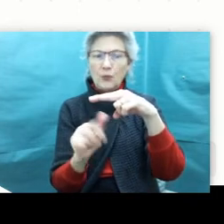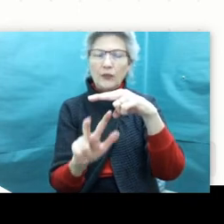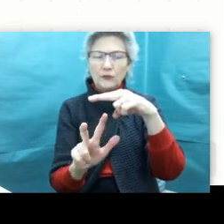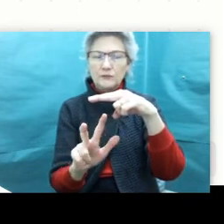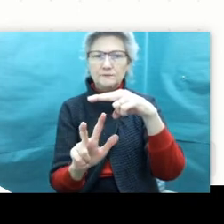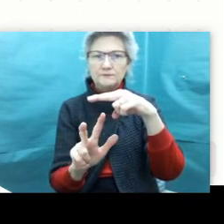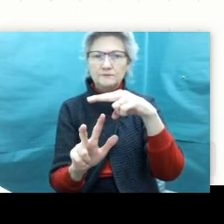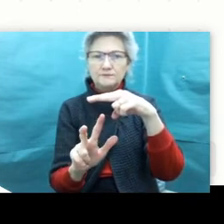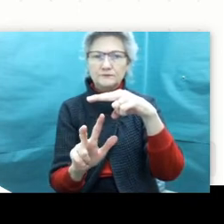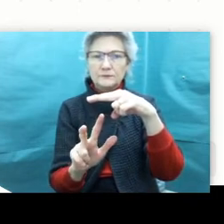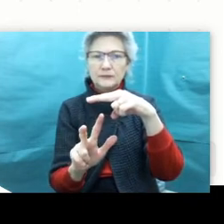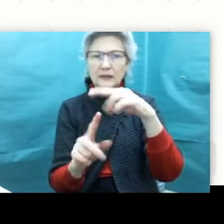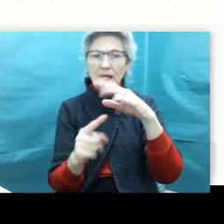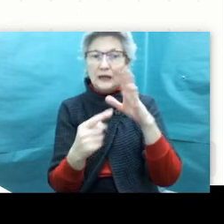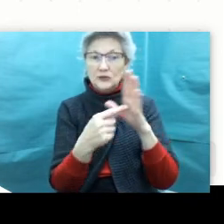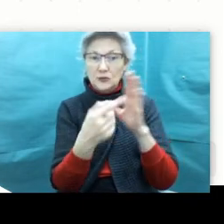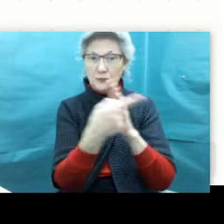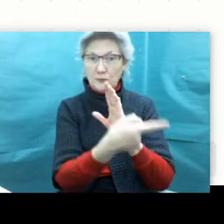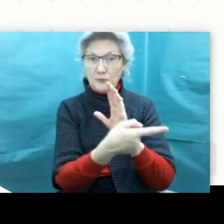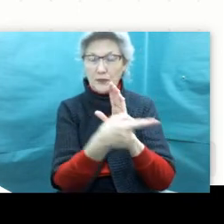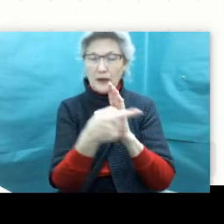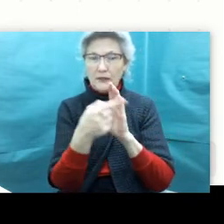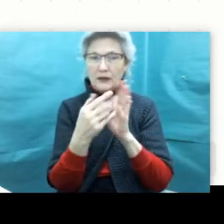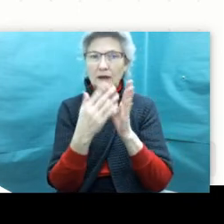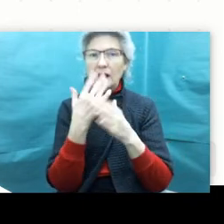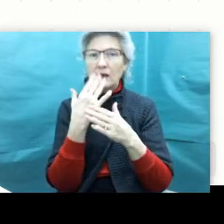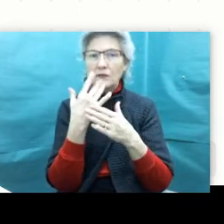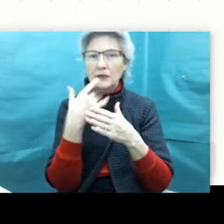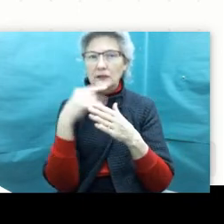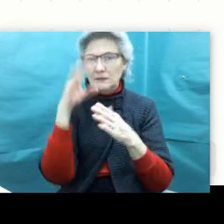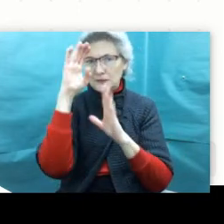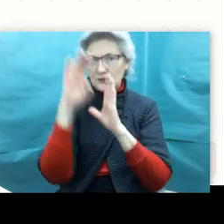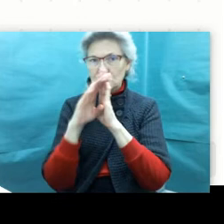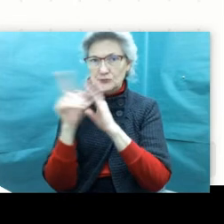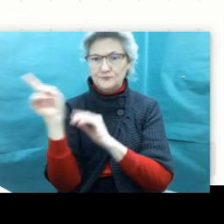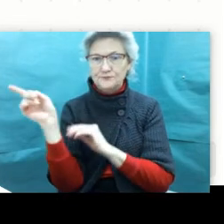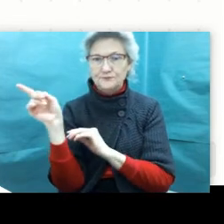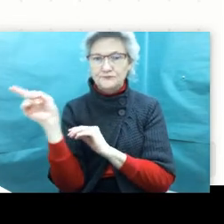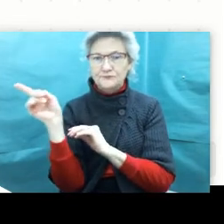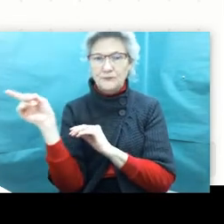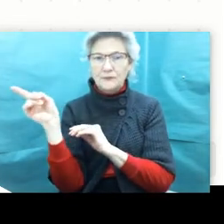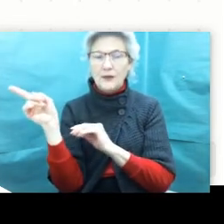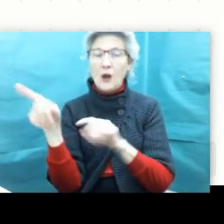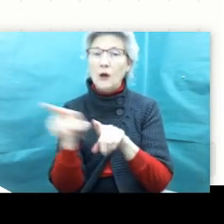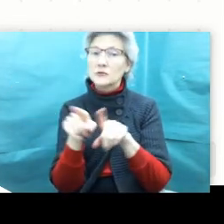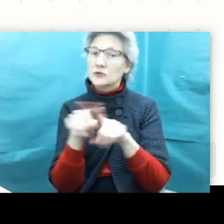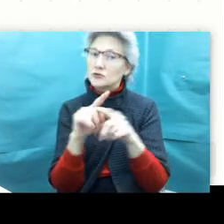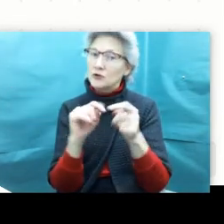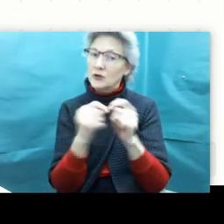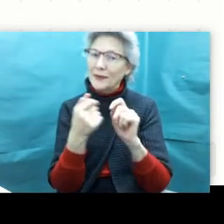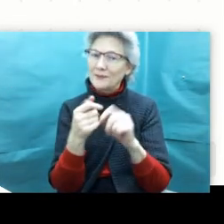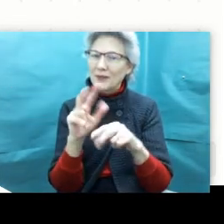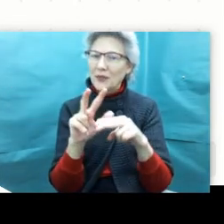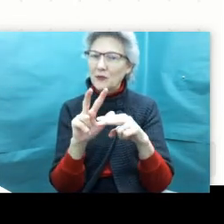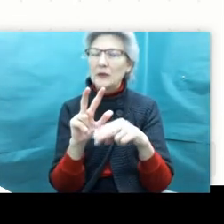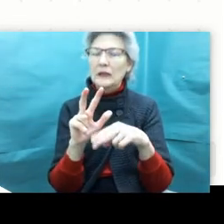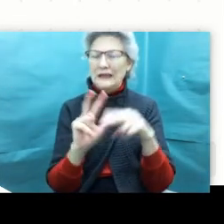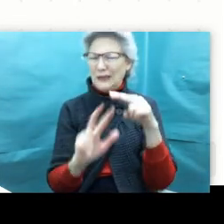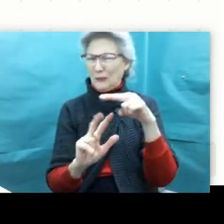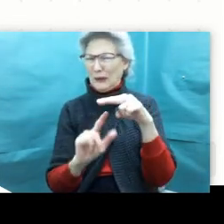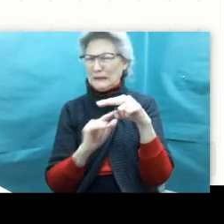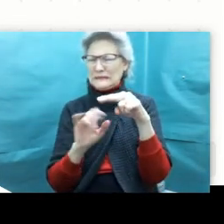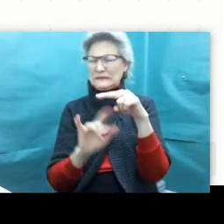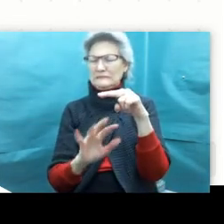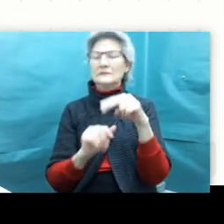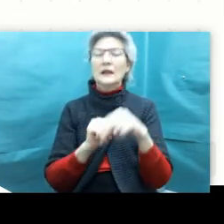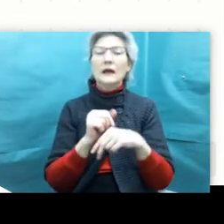1/3 as shown by the blue color in the picture here. What else? I couldn't try to make my 3 by this. Another thing that I